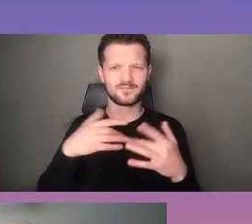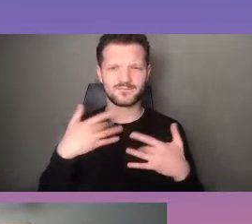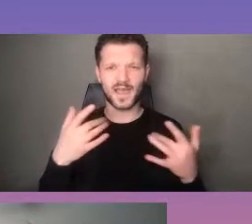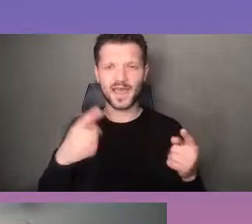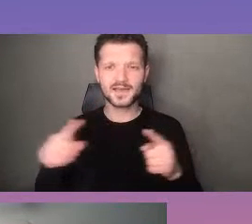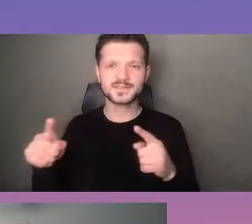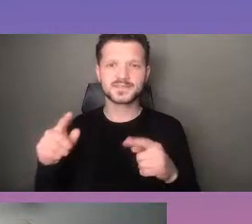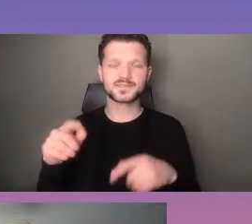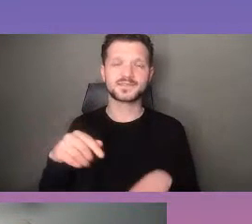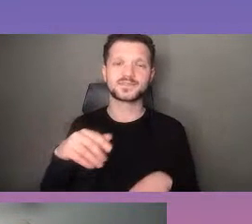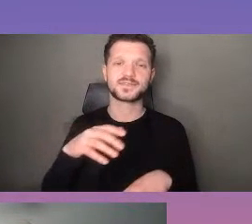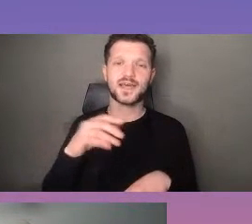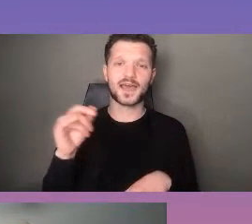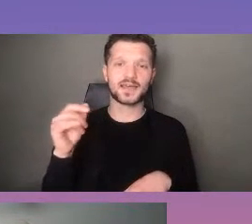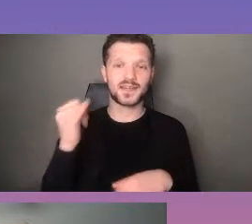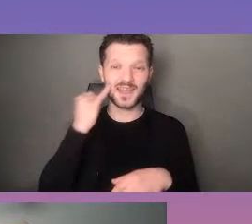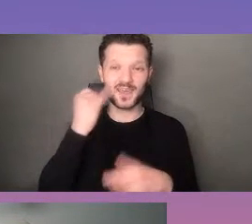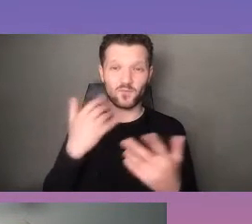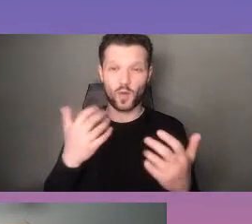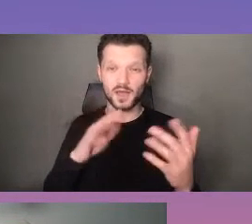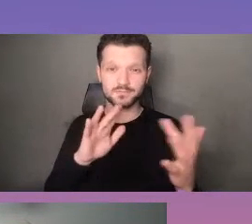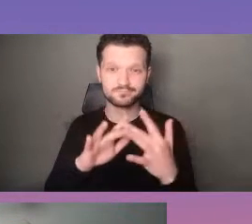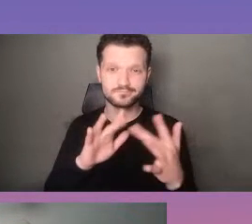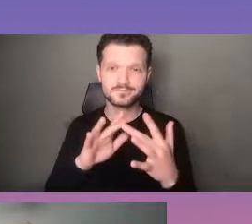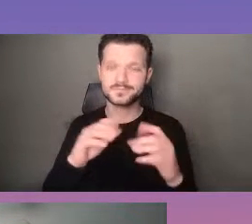you can email me at